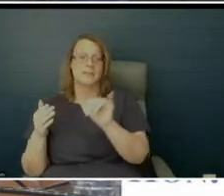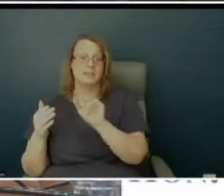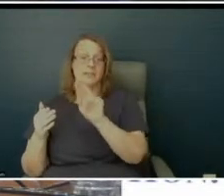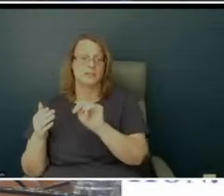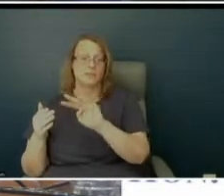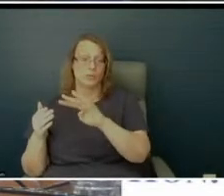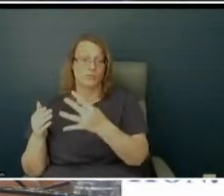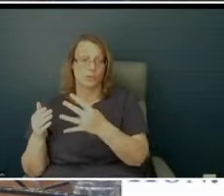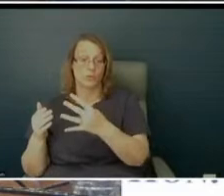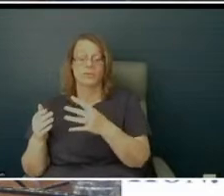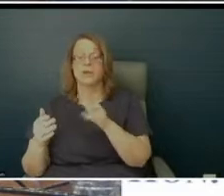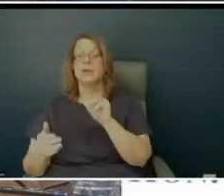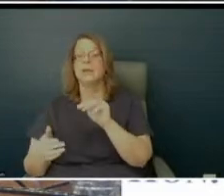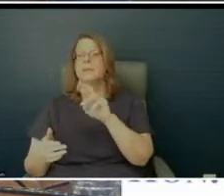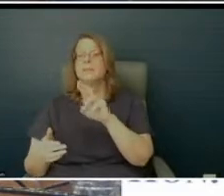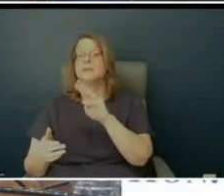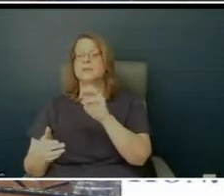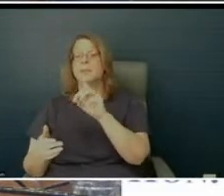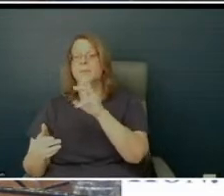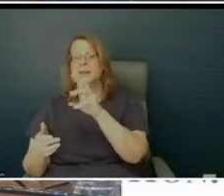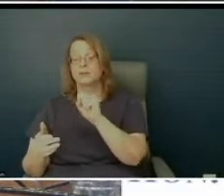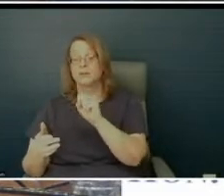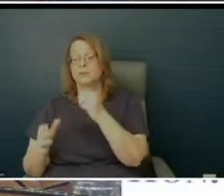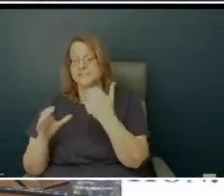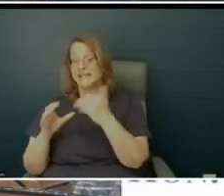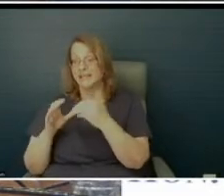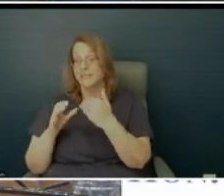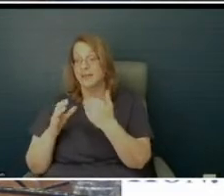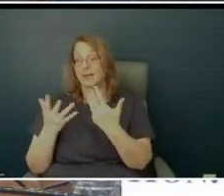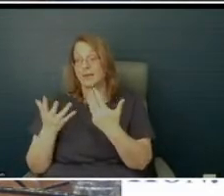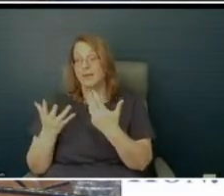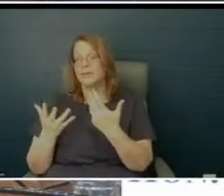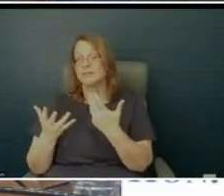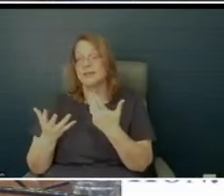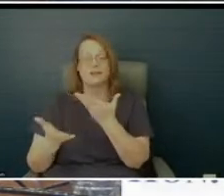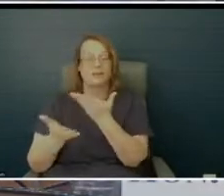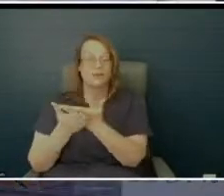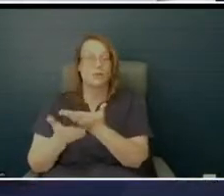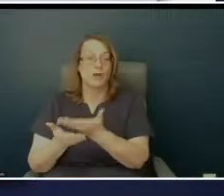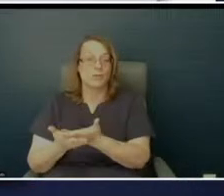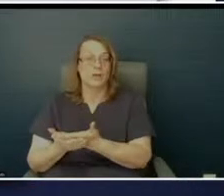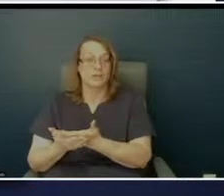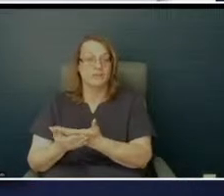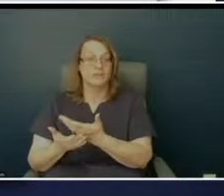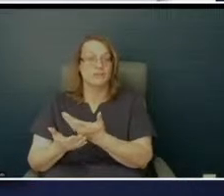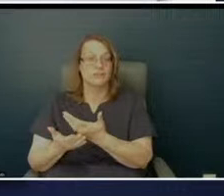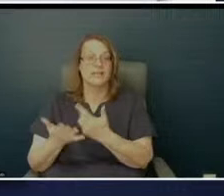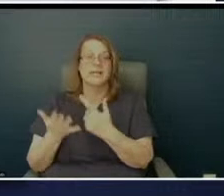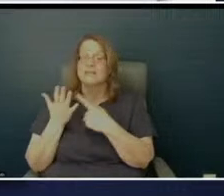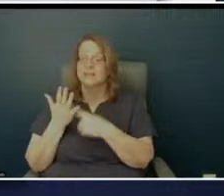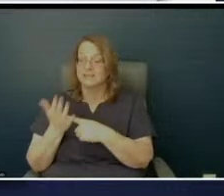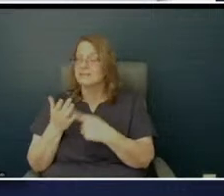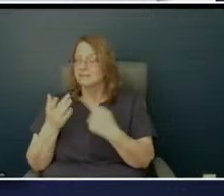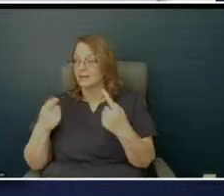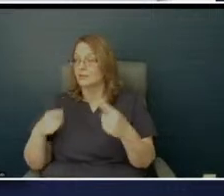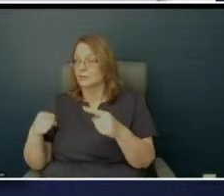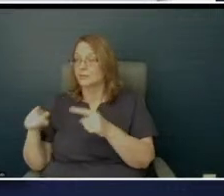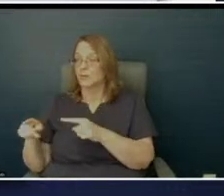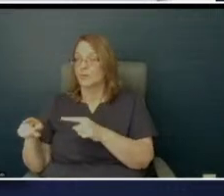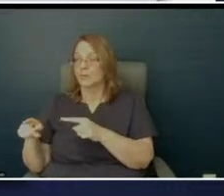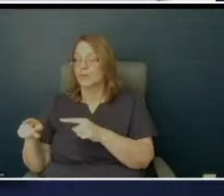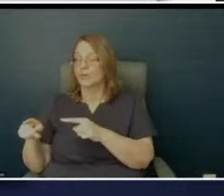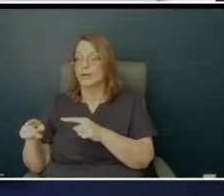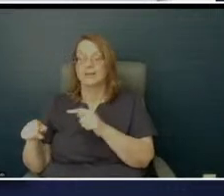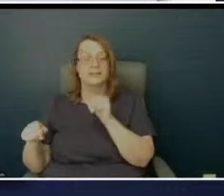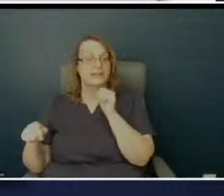Mr. Meadows' email was something of a corroboration that there were discussions going on that I had not been informed